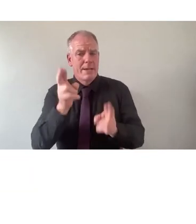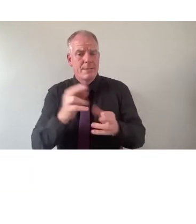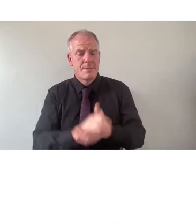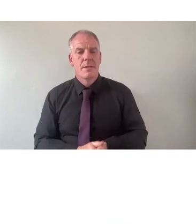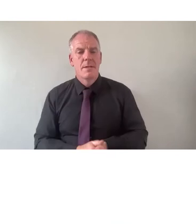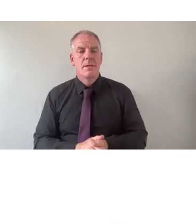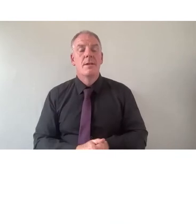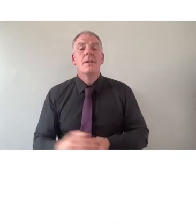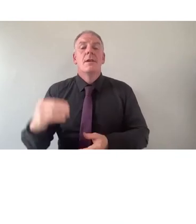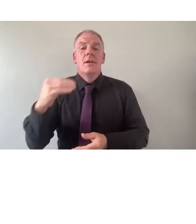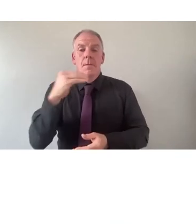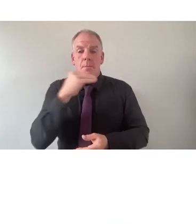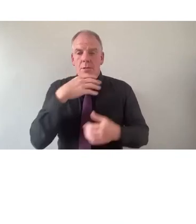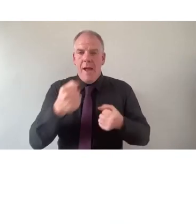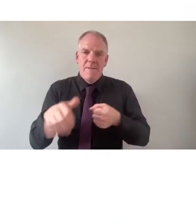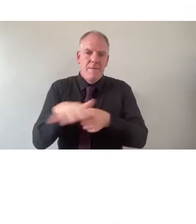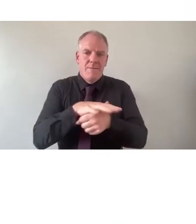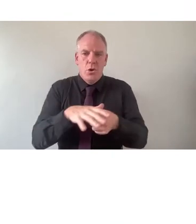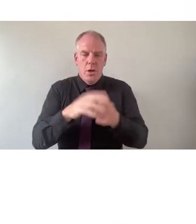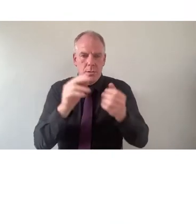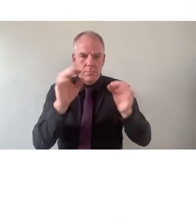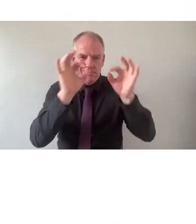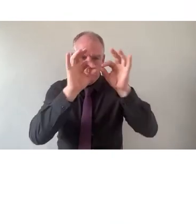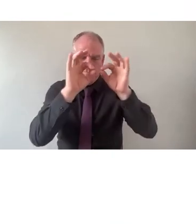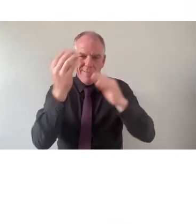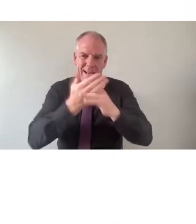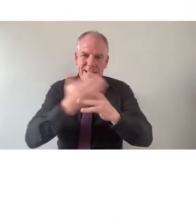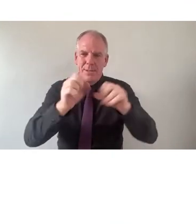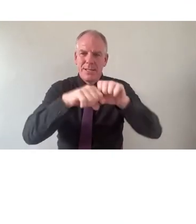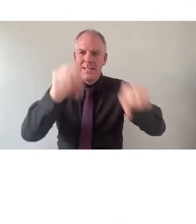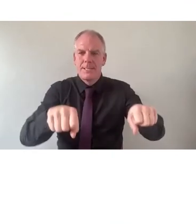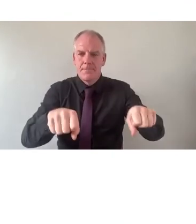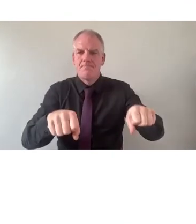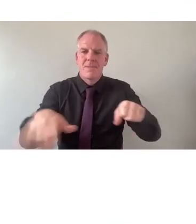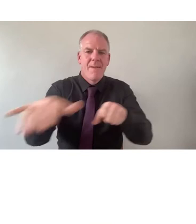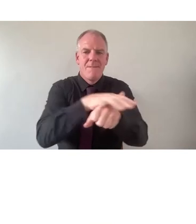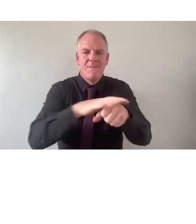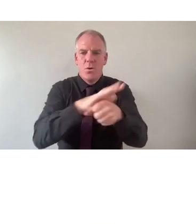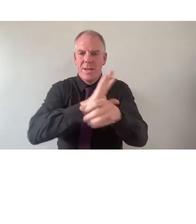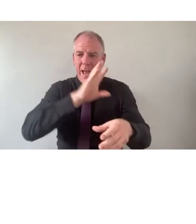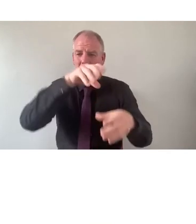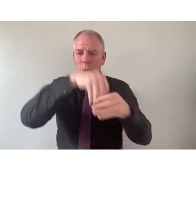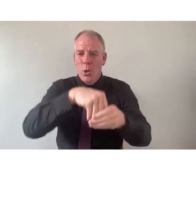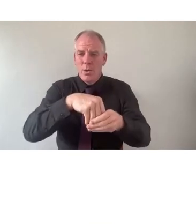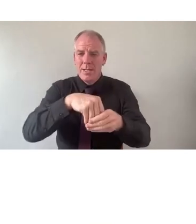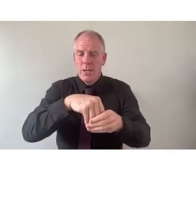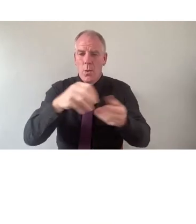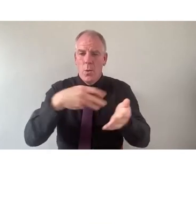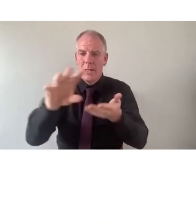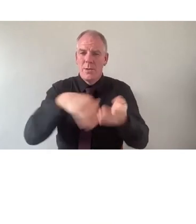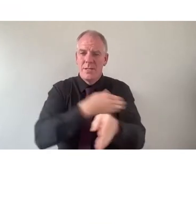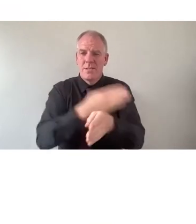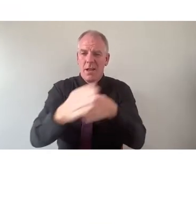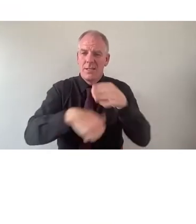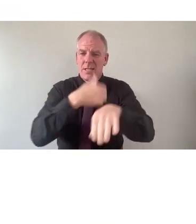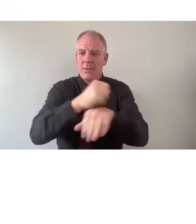very important to properly design accessibility, to have that properly in the design, so that, for instance, that